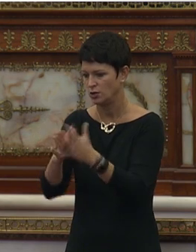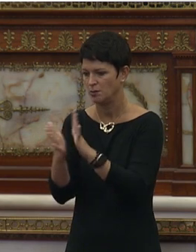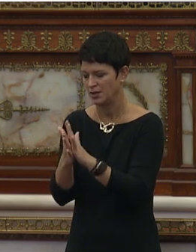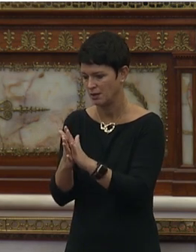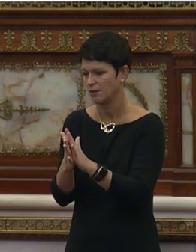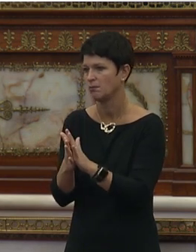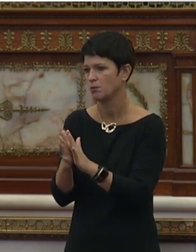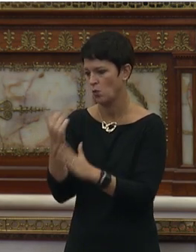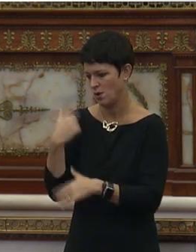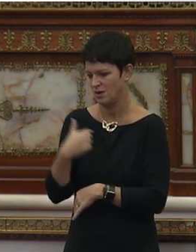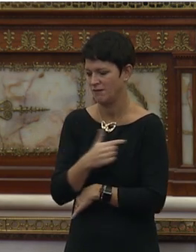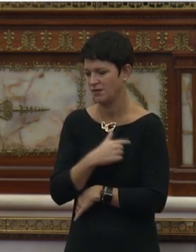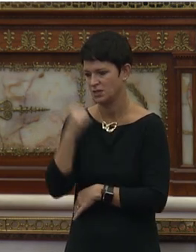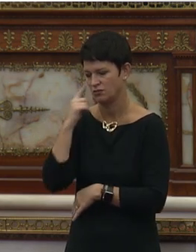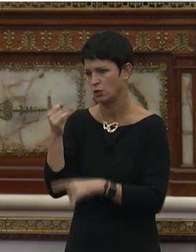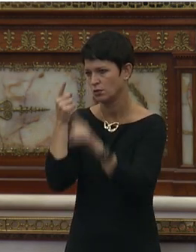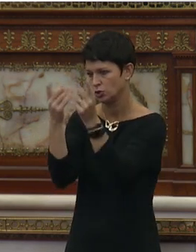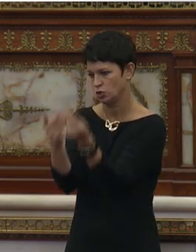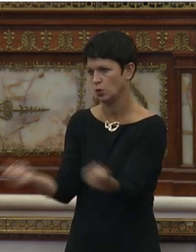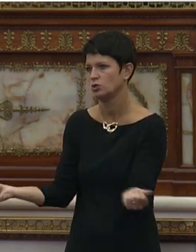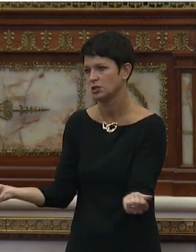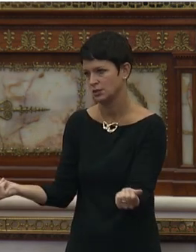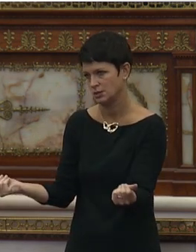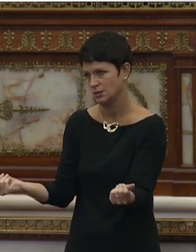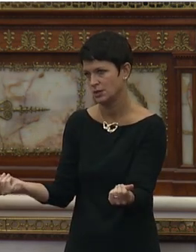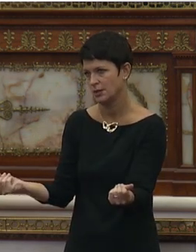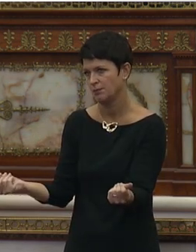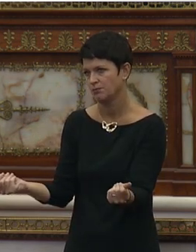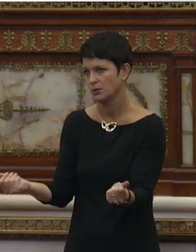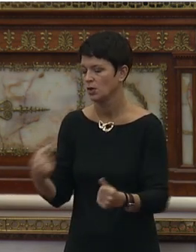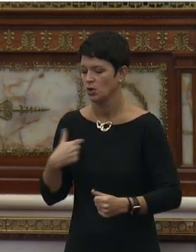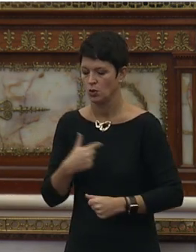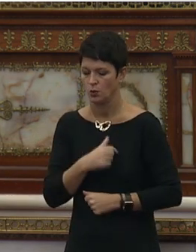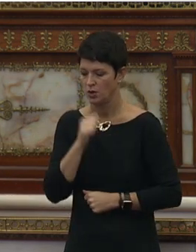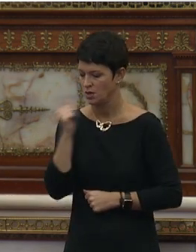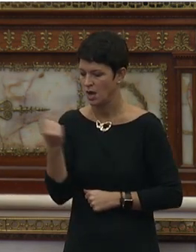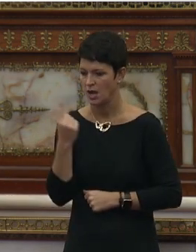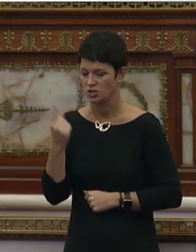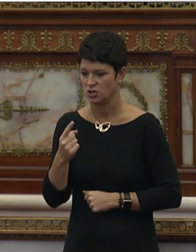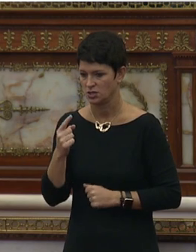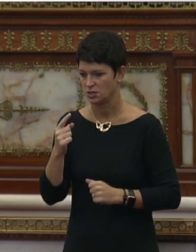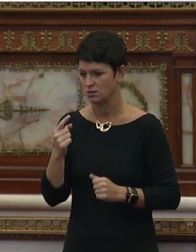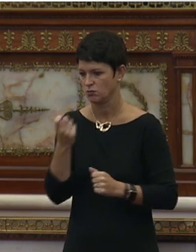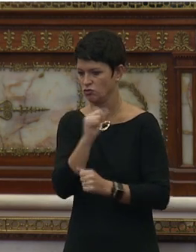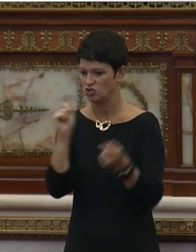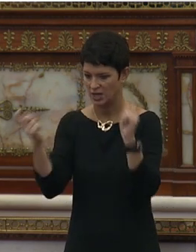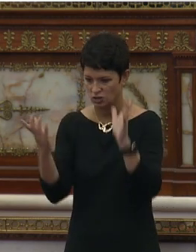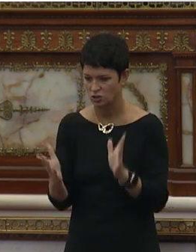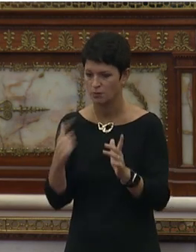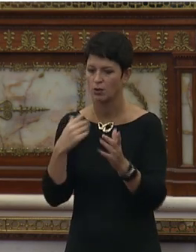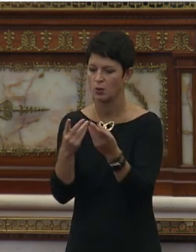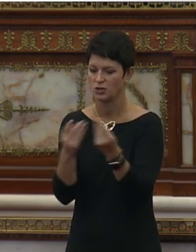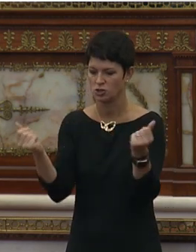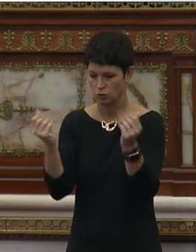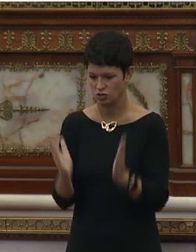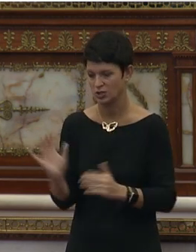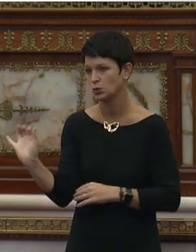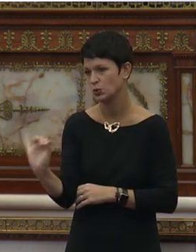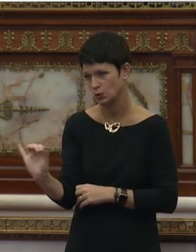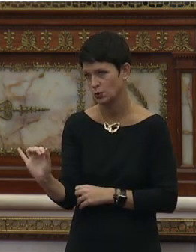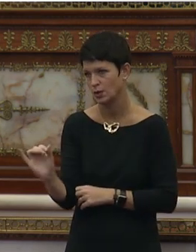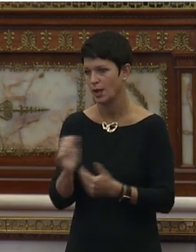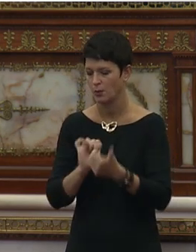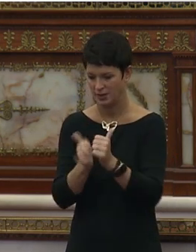for solutions. So we're not just revolutionaries, we are solutionaries. And we